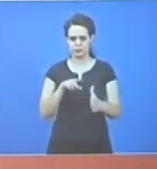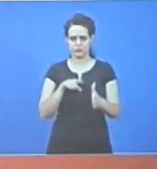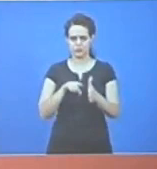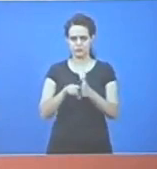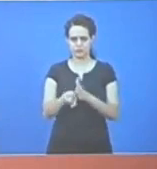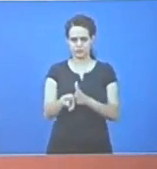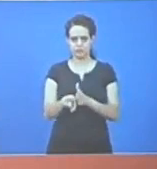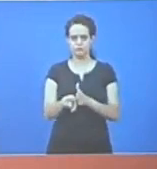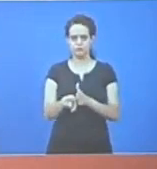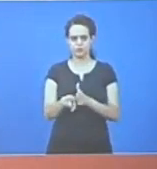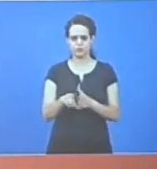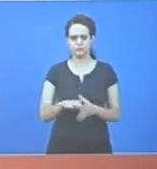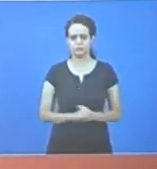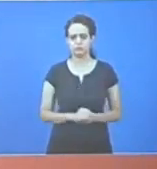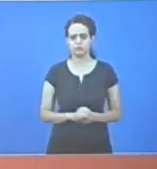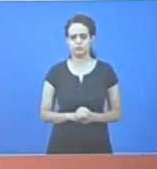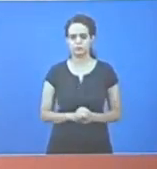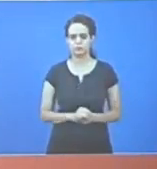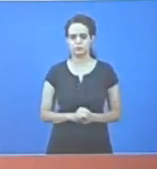I'll ask,